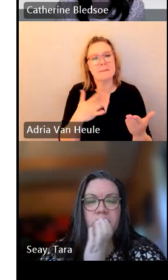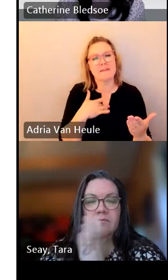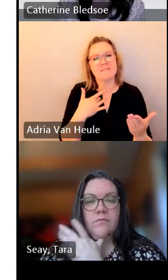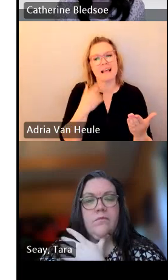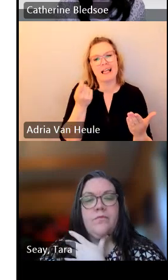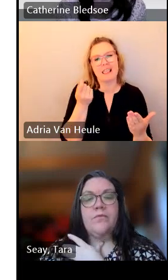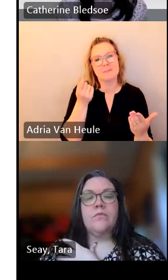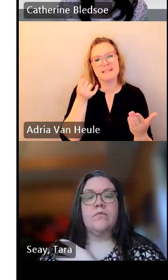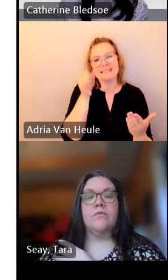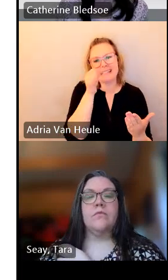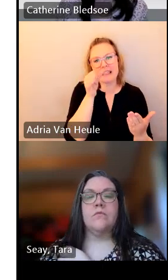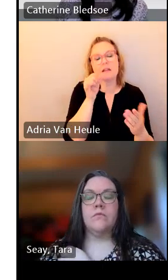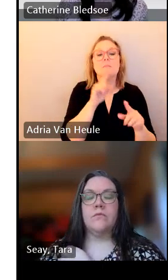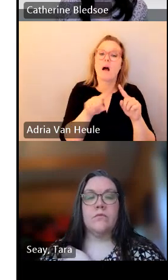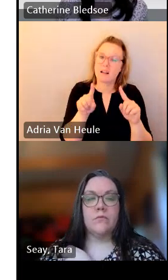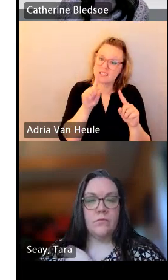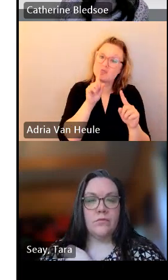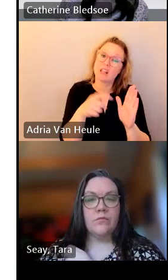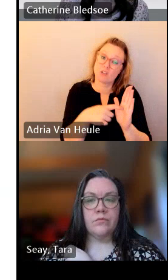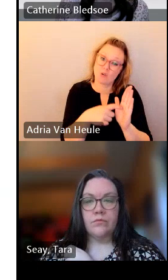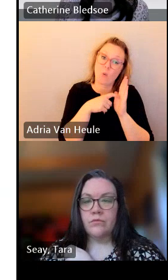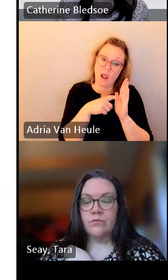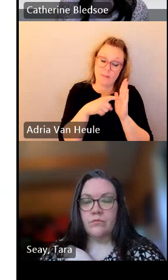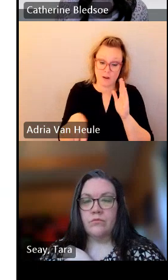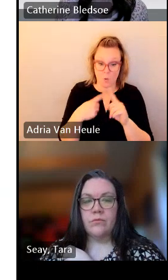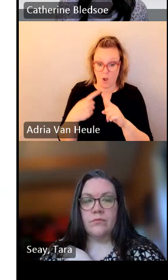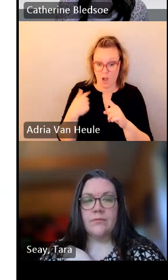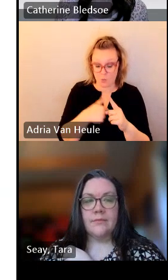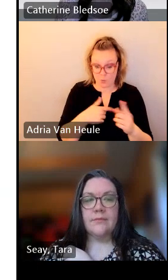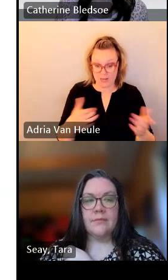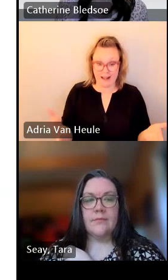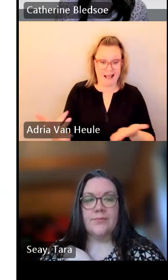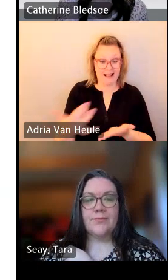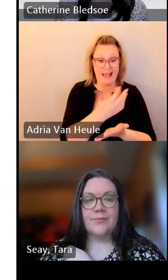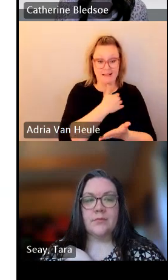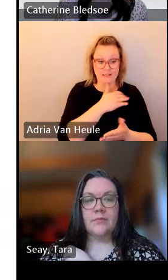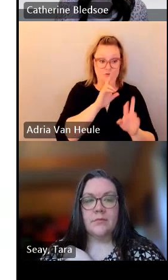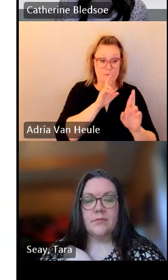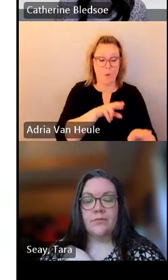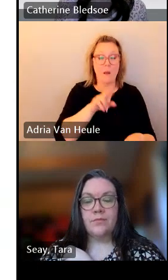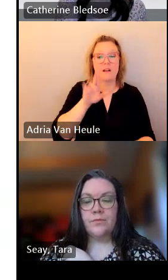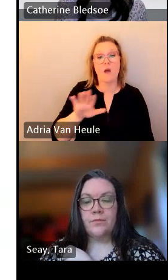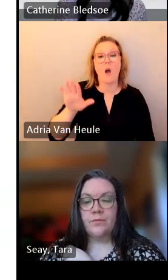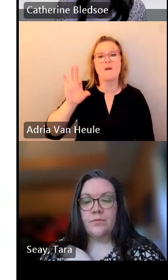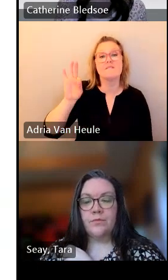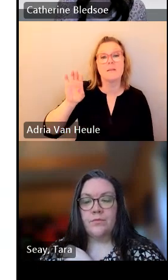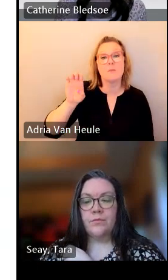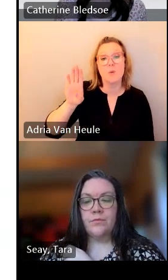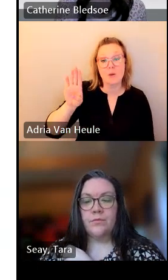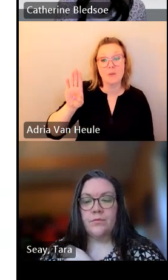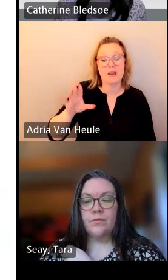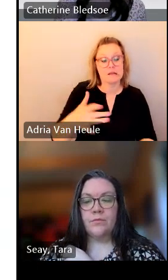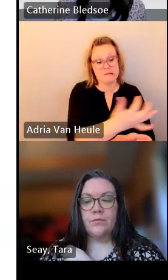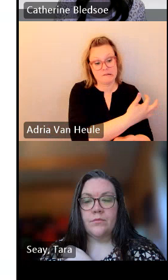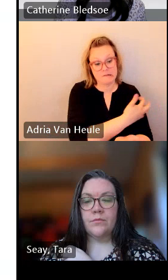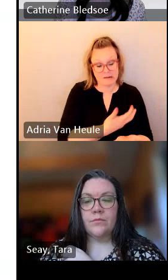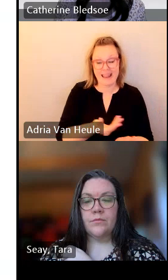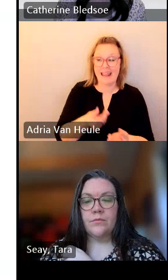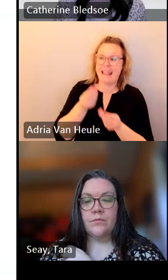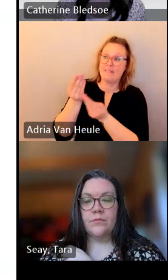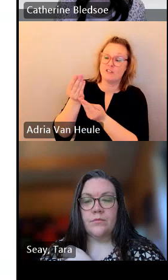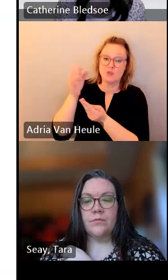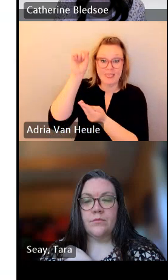actually a requirement, because when we put this report together at around February, and we have to give this to the state and then the state to the federal government, if